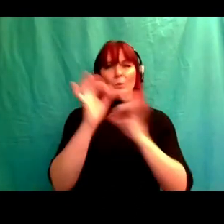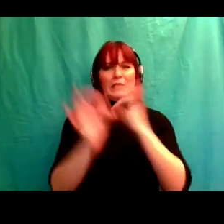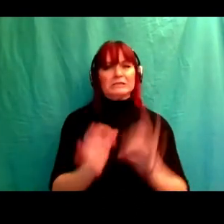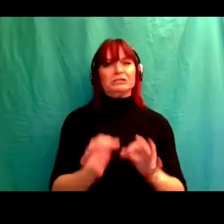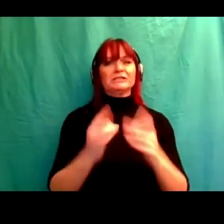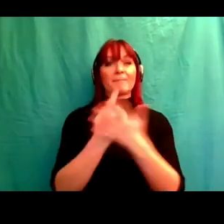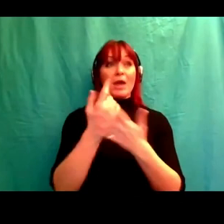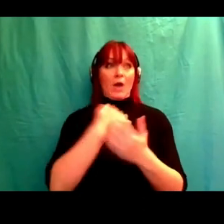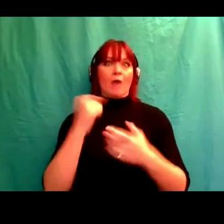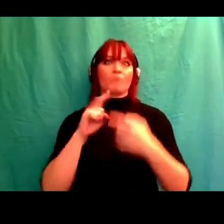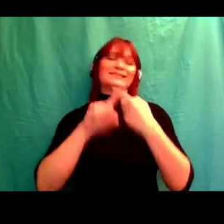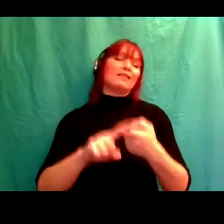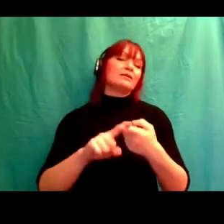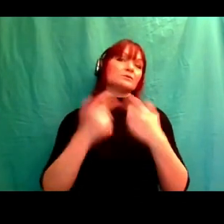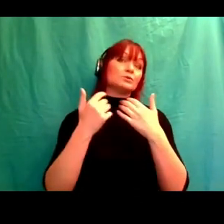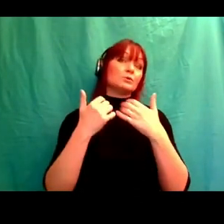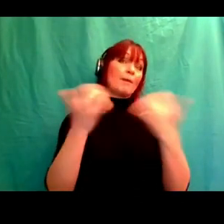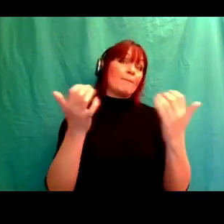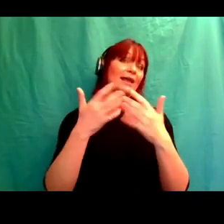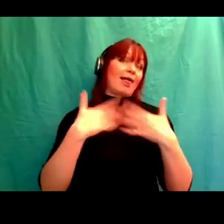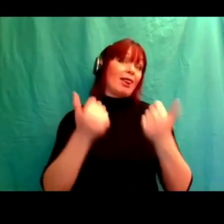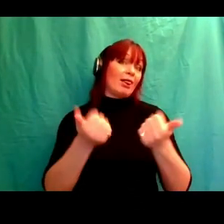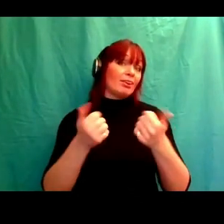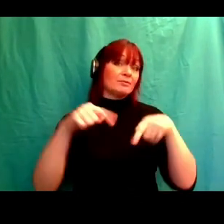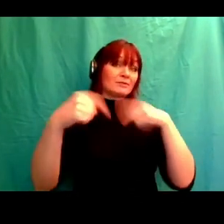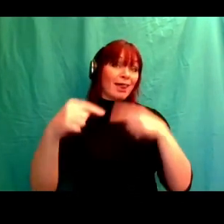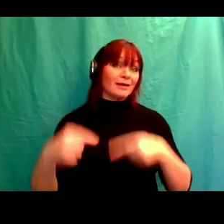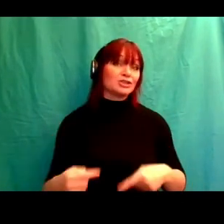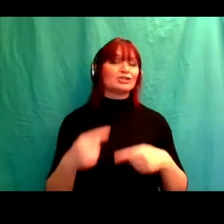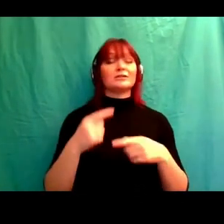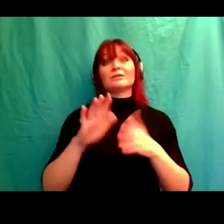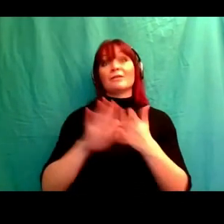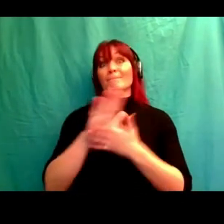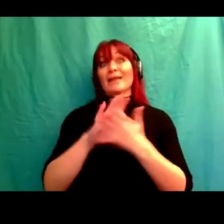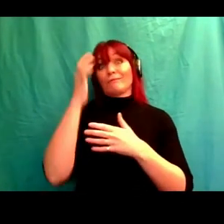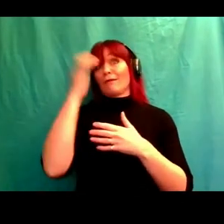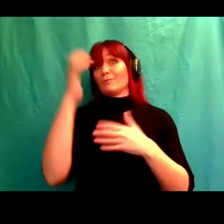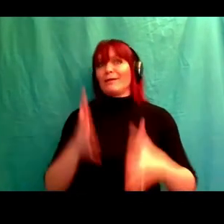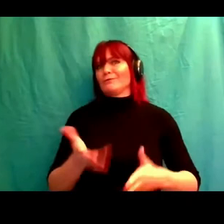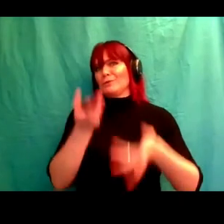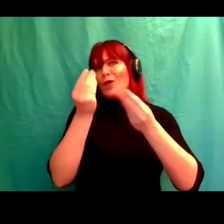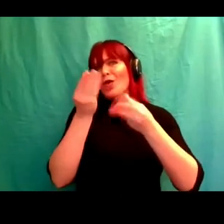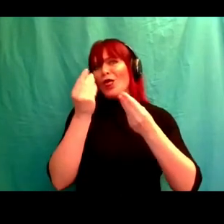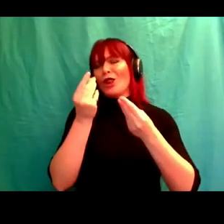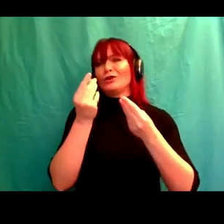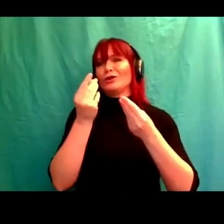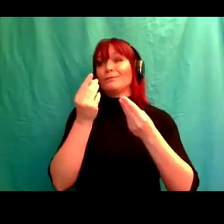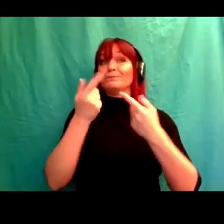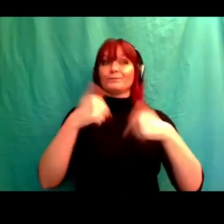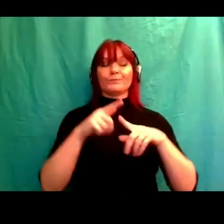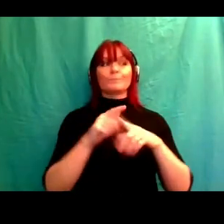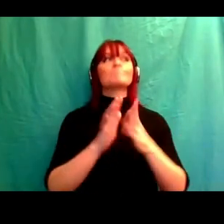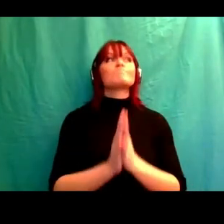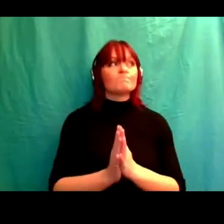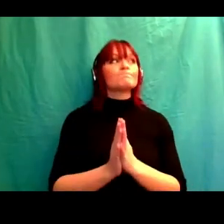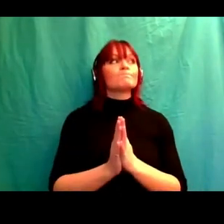kind of public health challenges that require national government to learn. What we obviously in the system can do is right now be learning, what